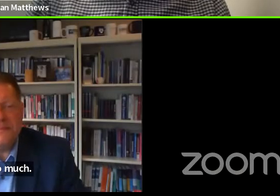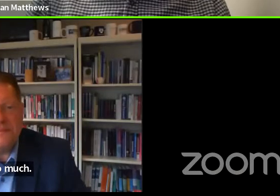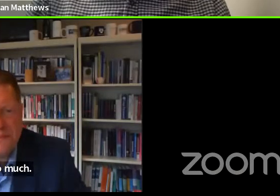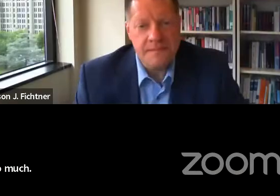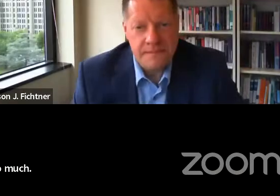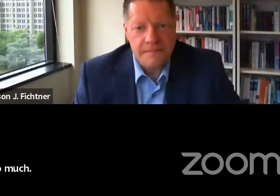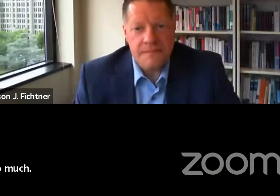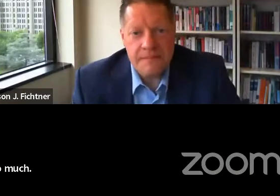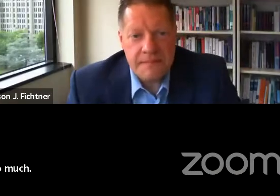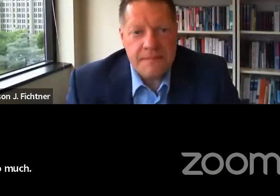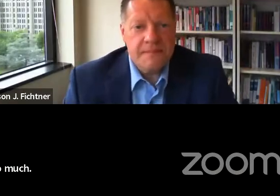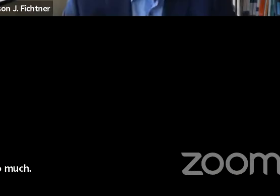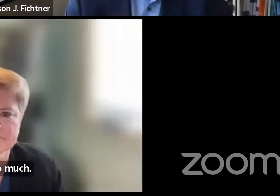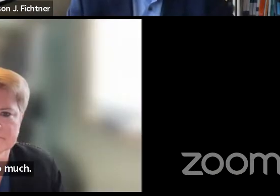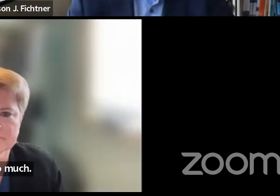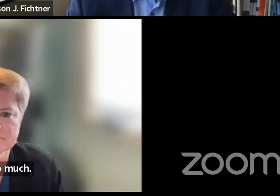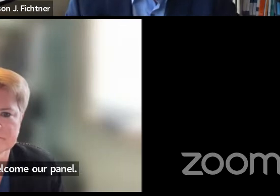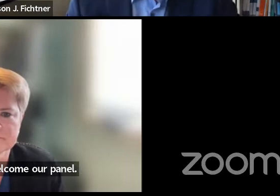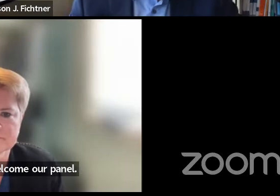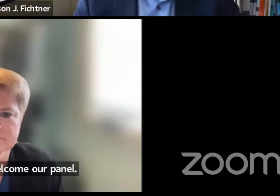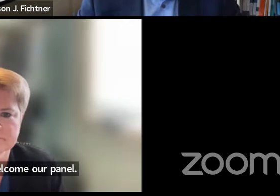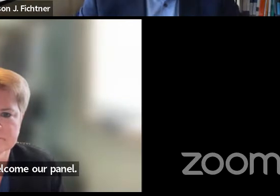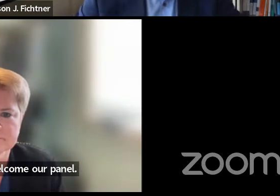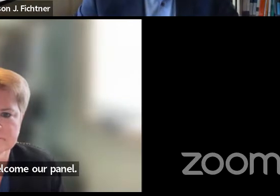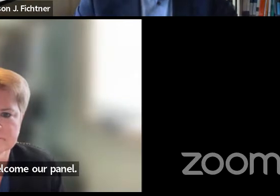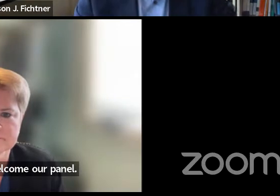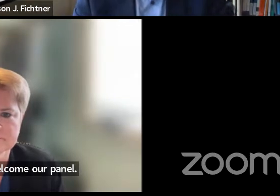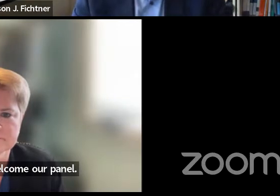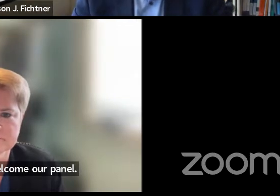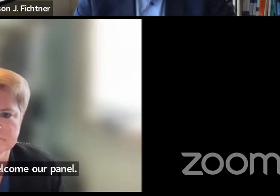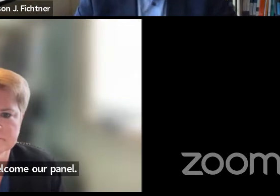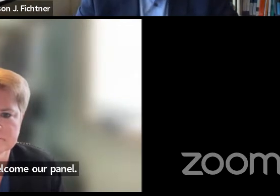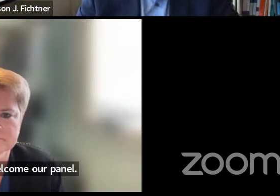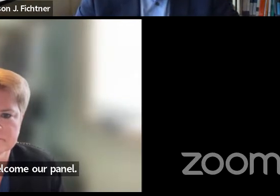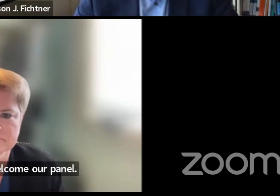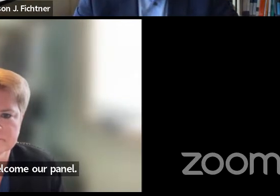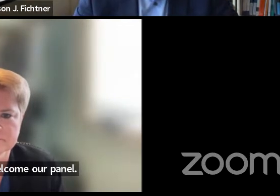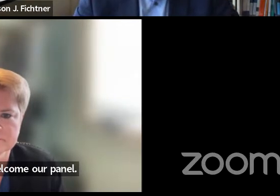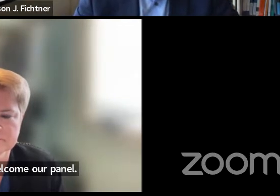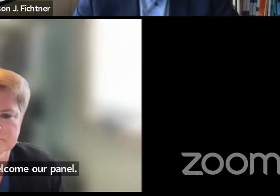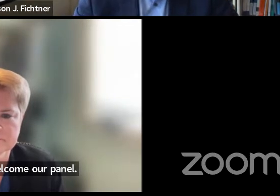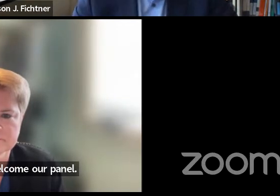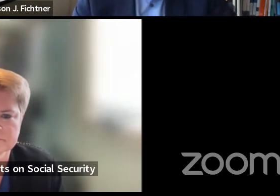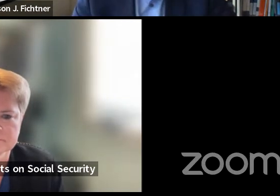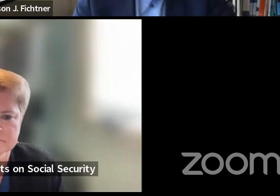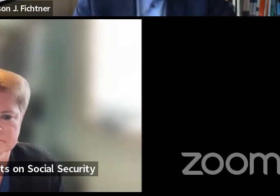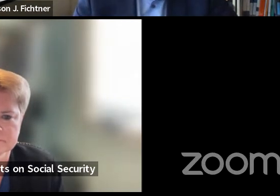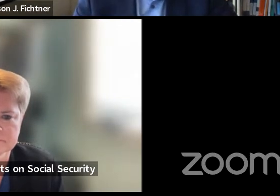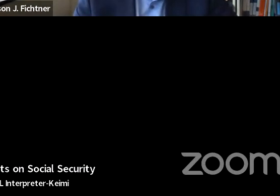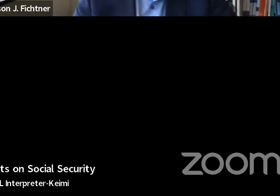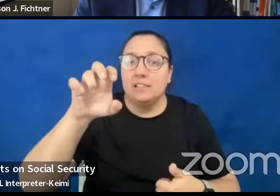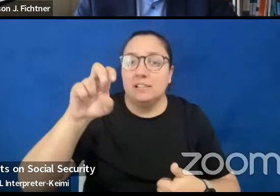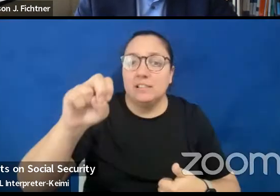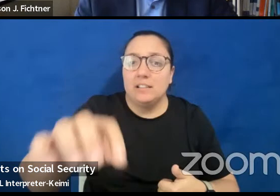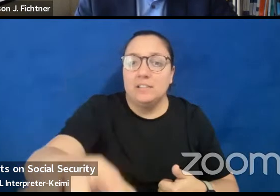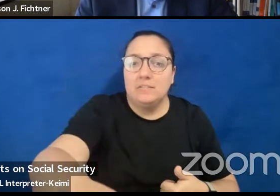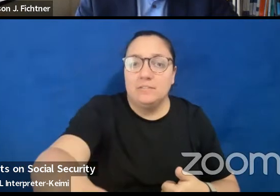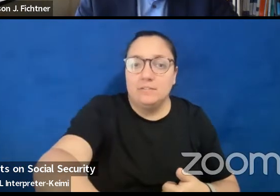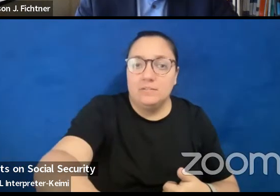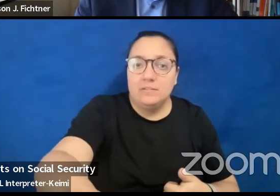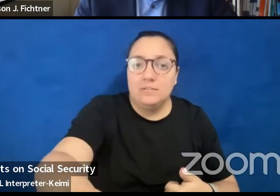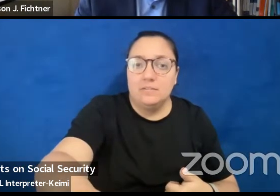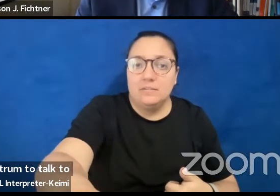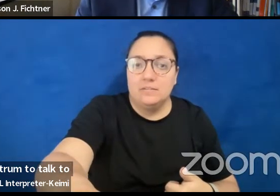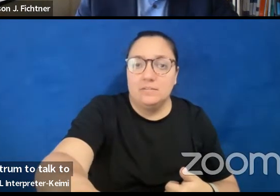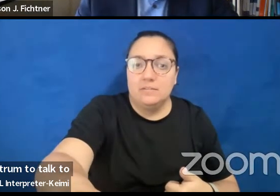Security from across the spectrum to talk to you today. First is Jason Fichtner, who's Vice President and Chief Economist at